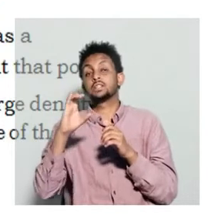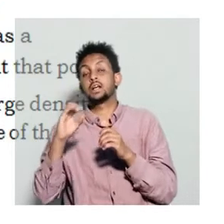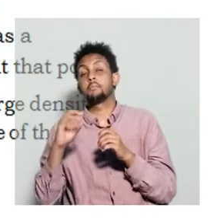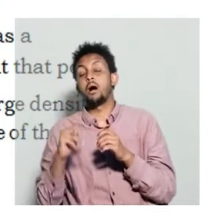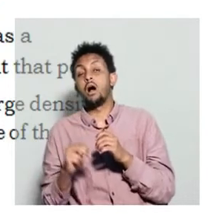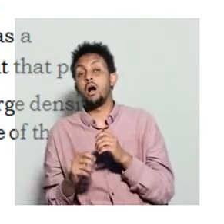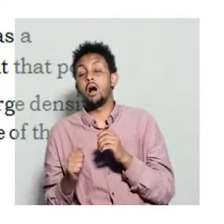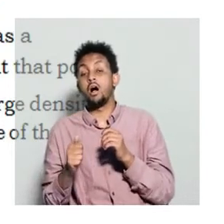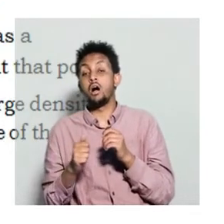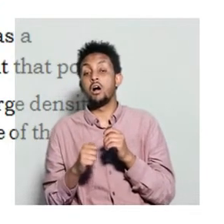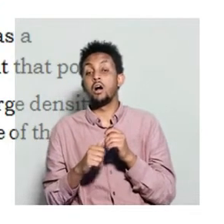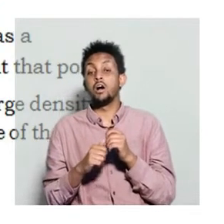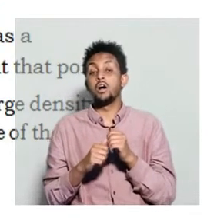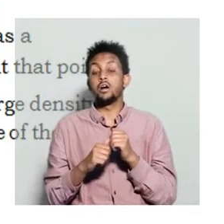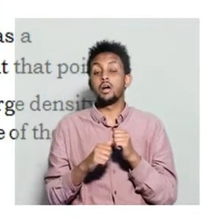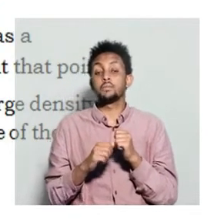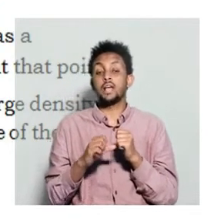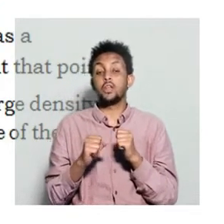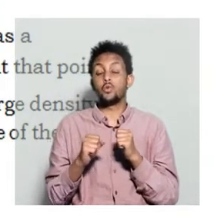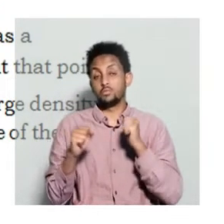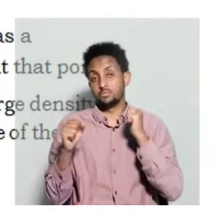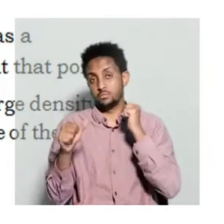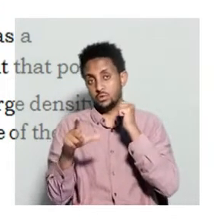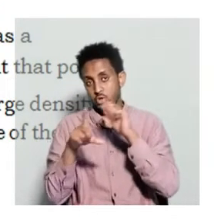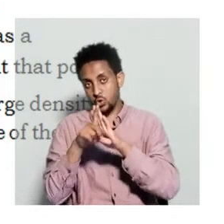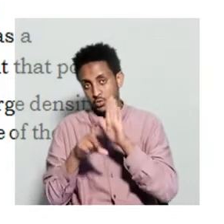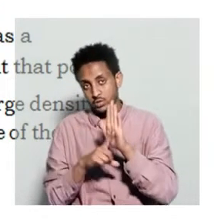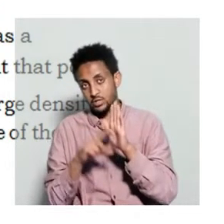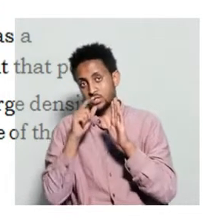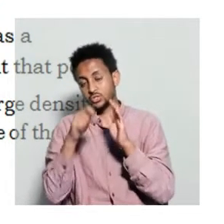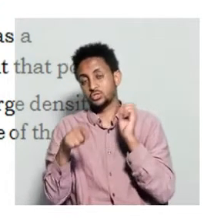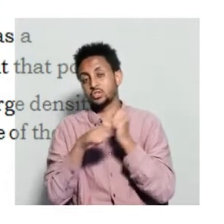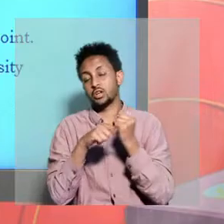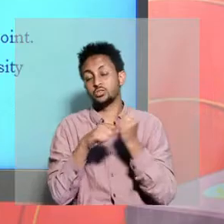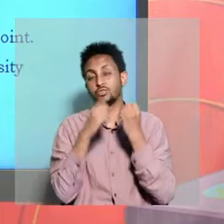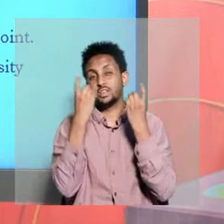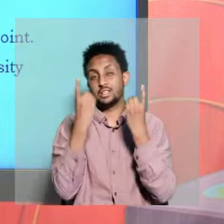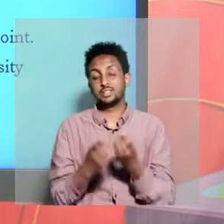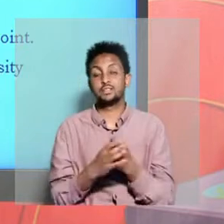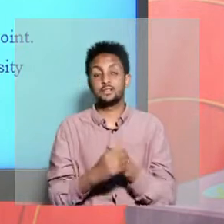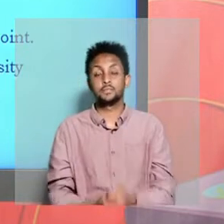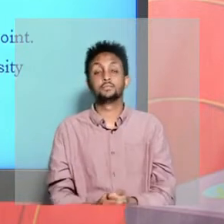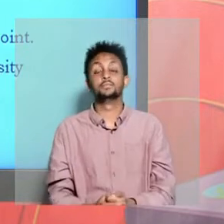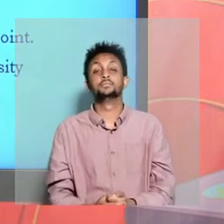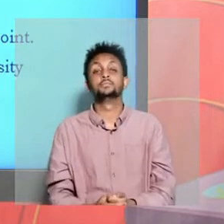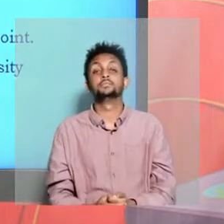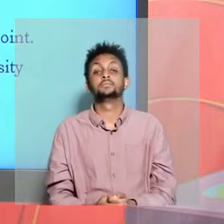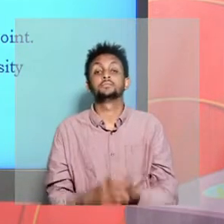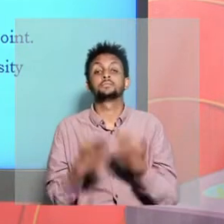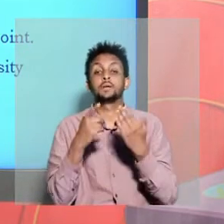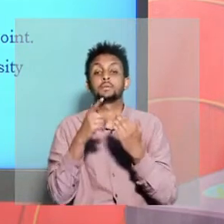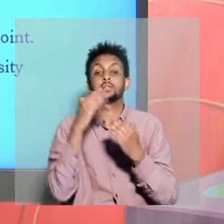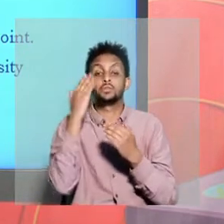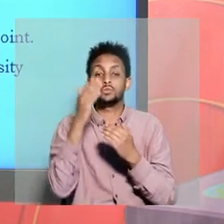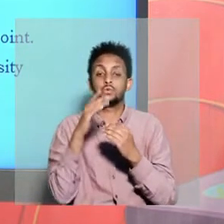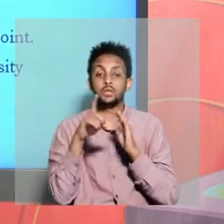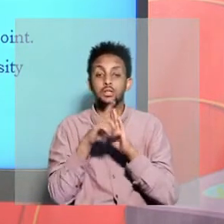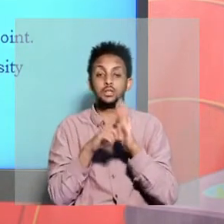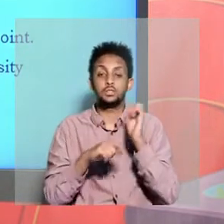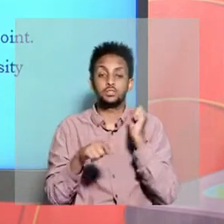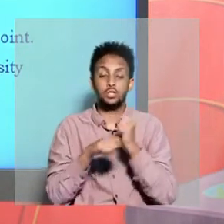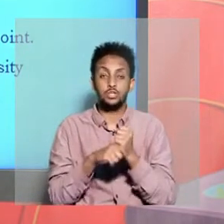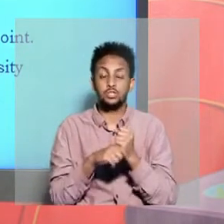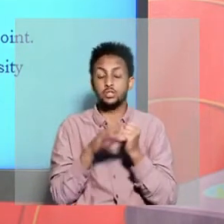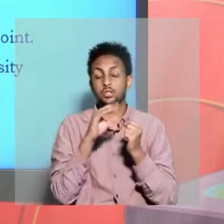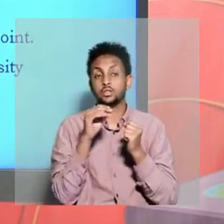naught. This is the surface charge density. There is a term known to be surface charge density, and there is also linear charge